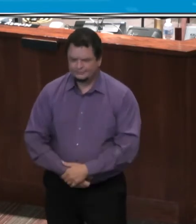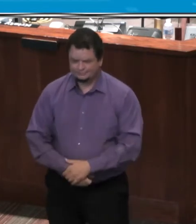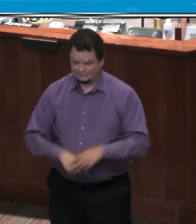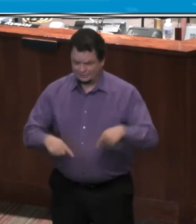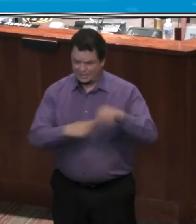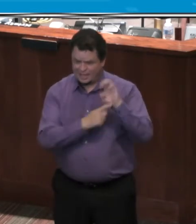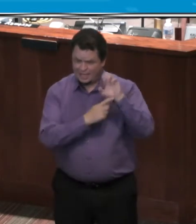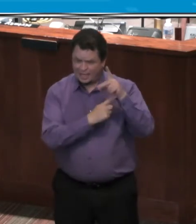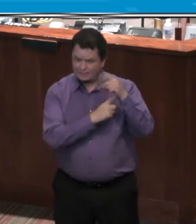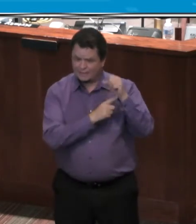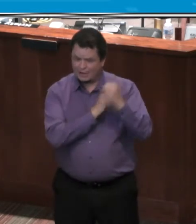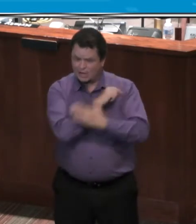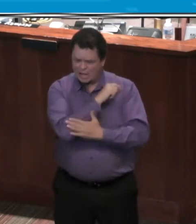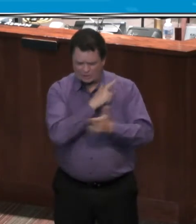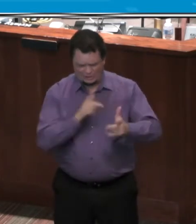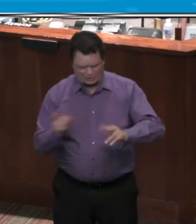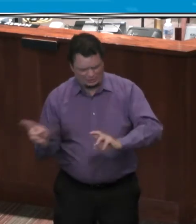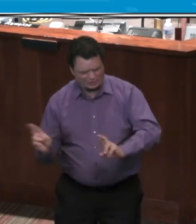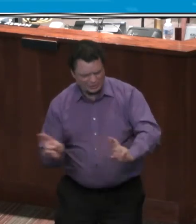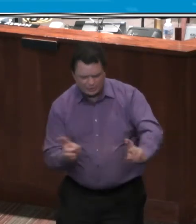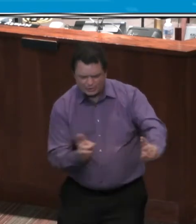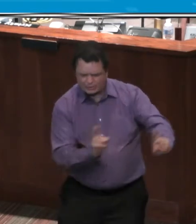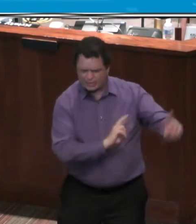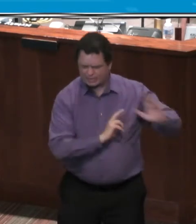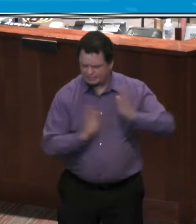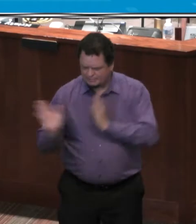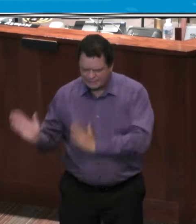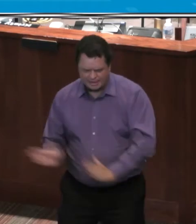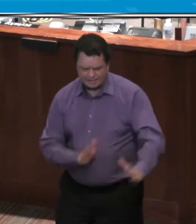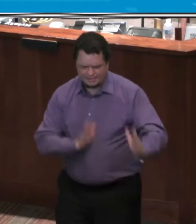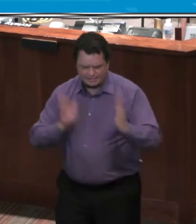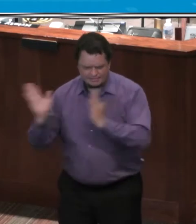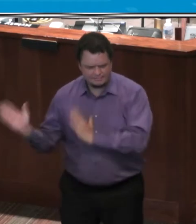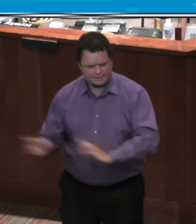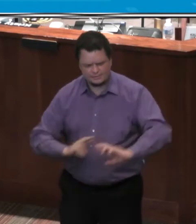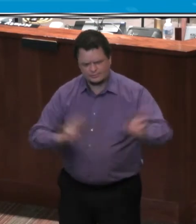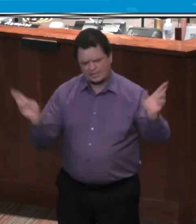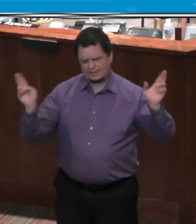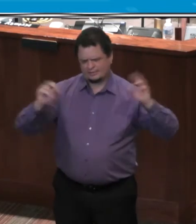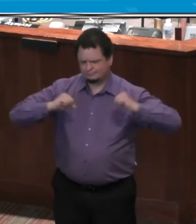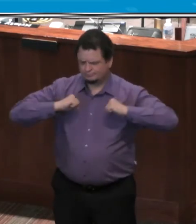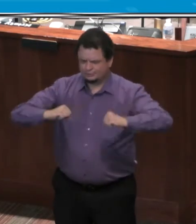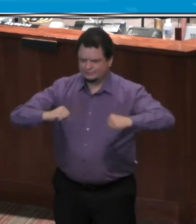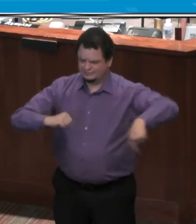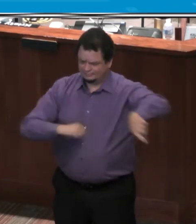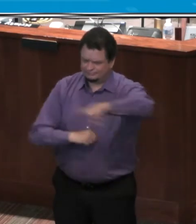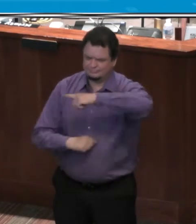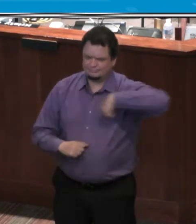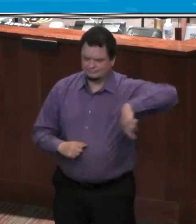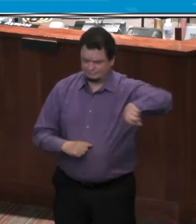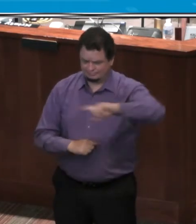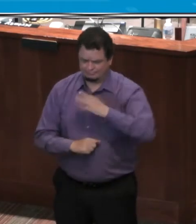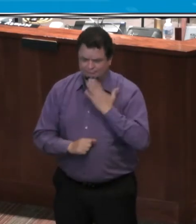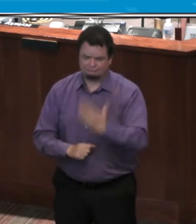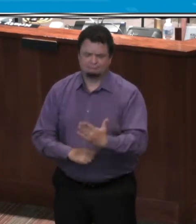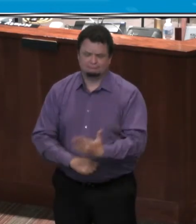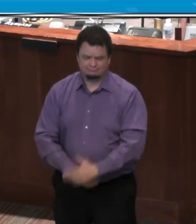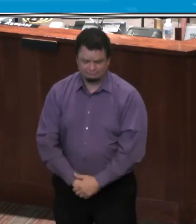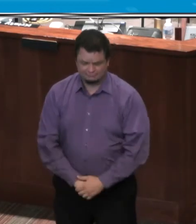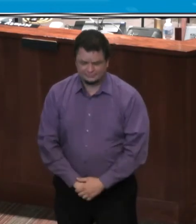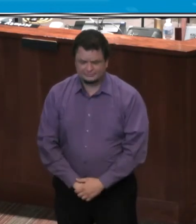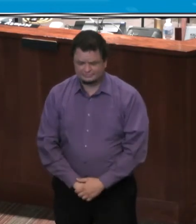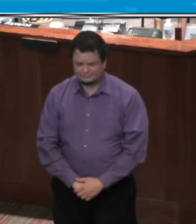way that we can do that. And then also, I just wanted to give a huge shout out